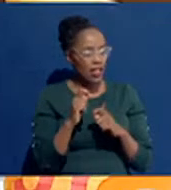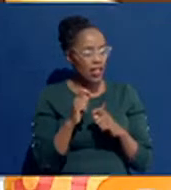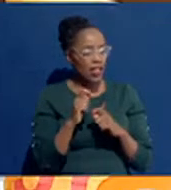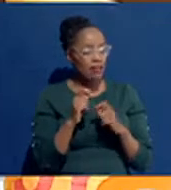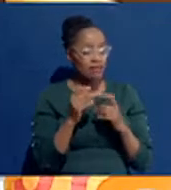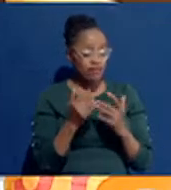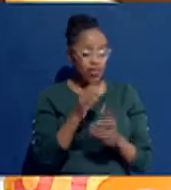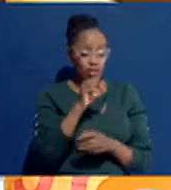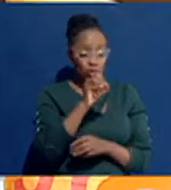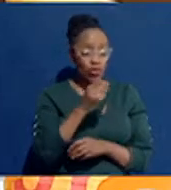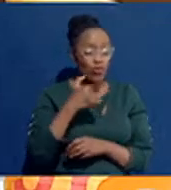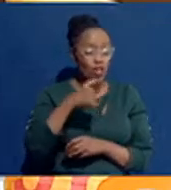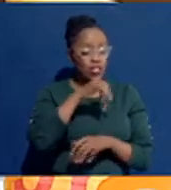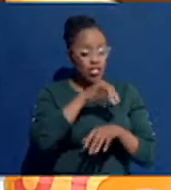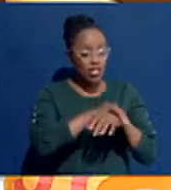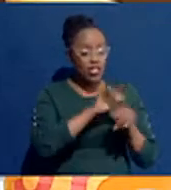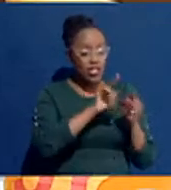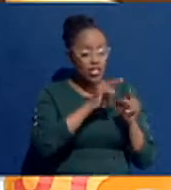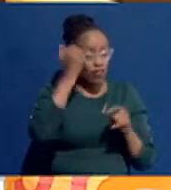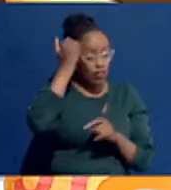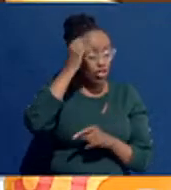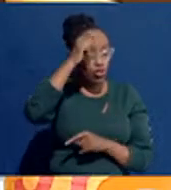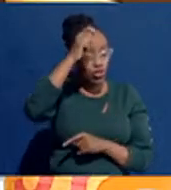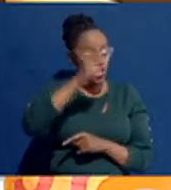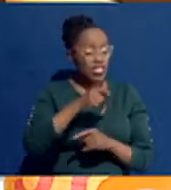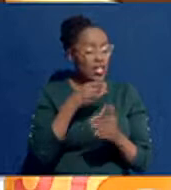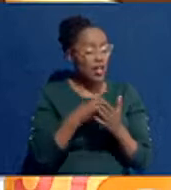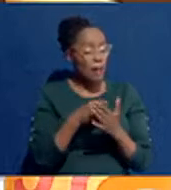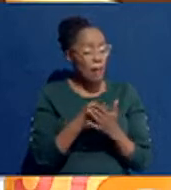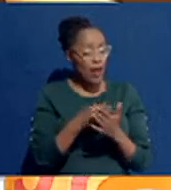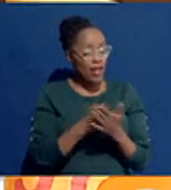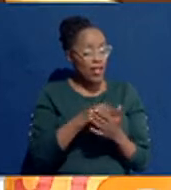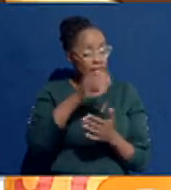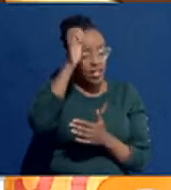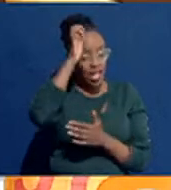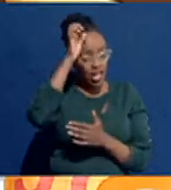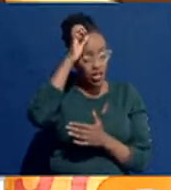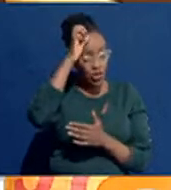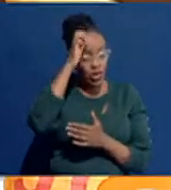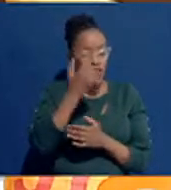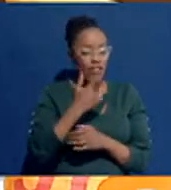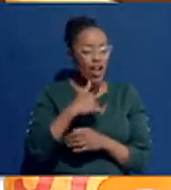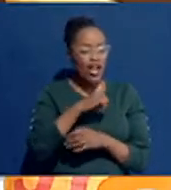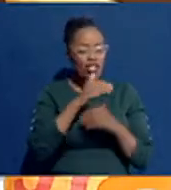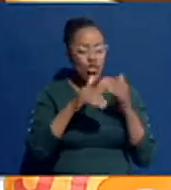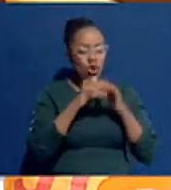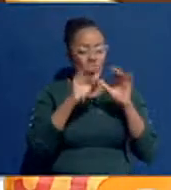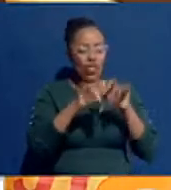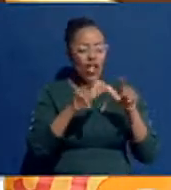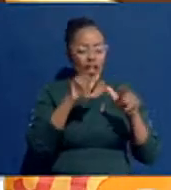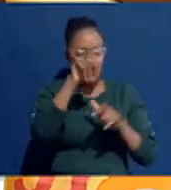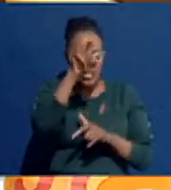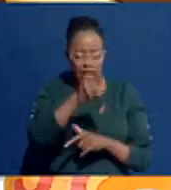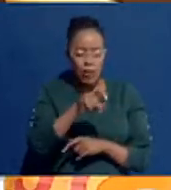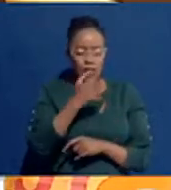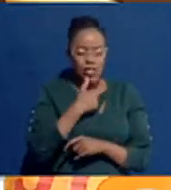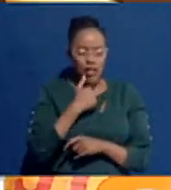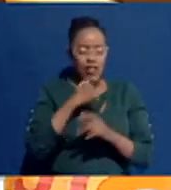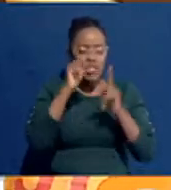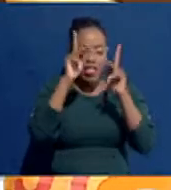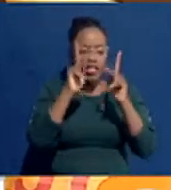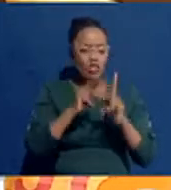So we have recovered even judiciary land in Eldoret. All the land that now has port, the Kisumu